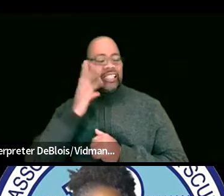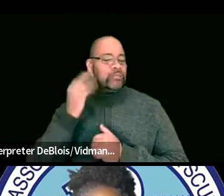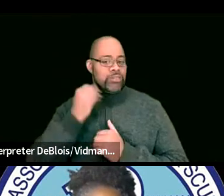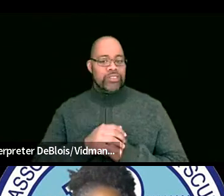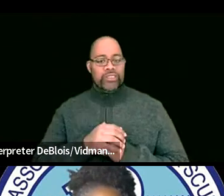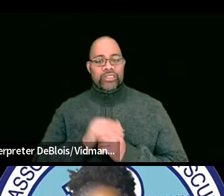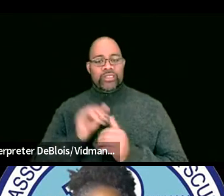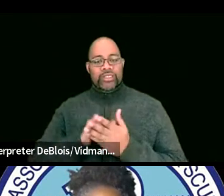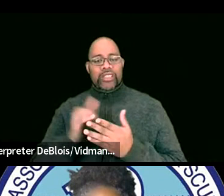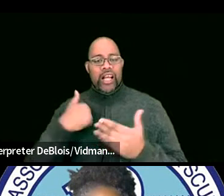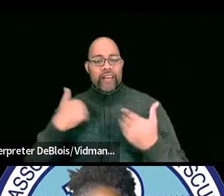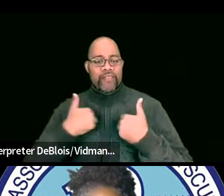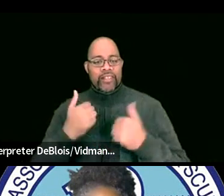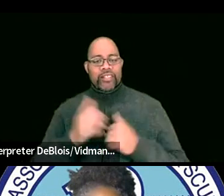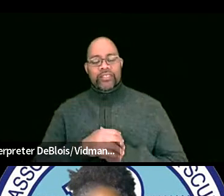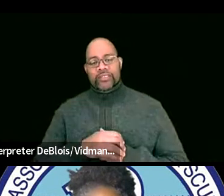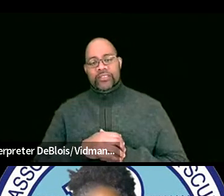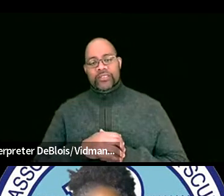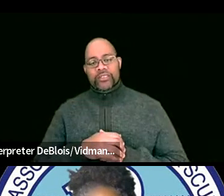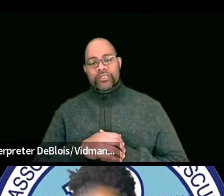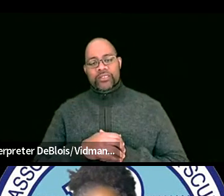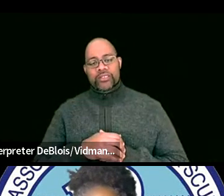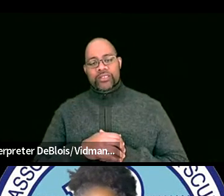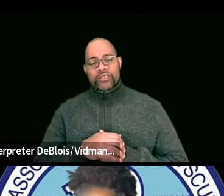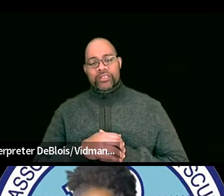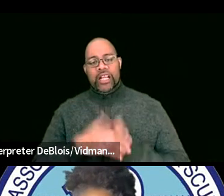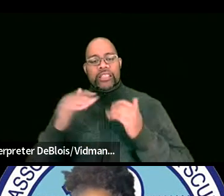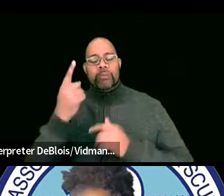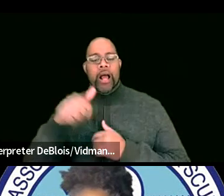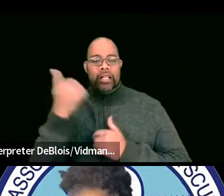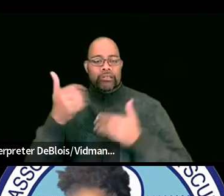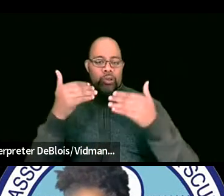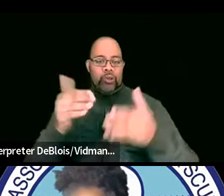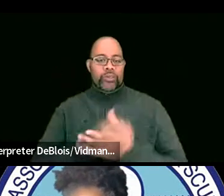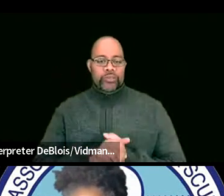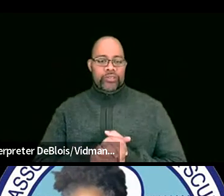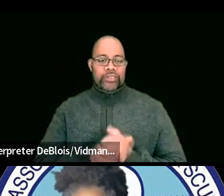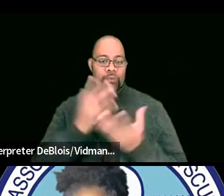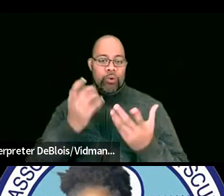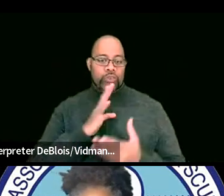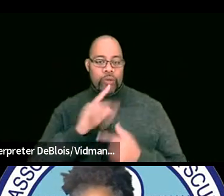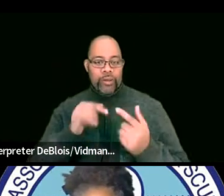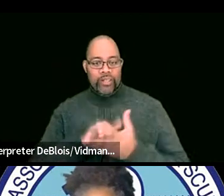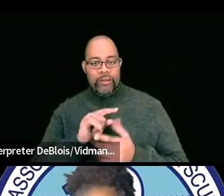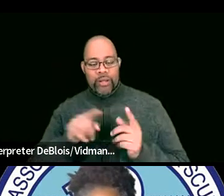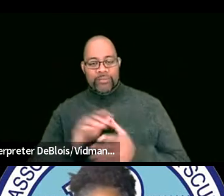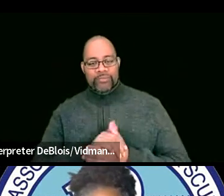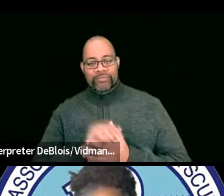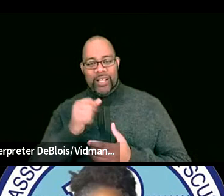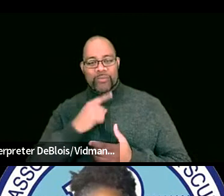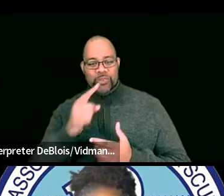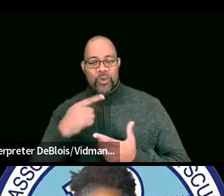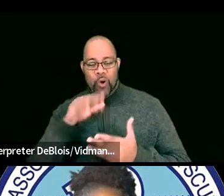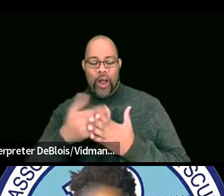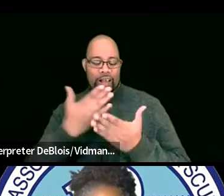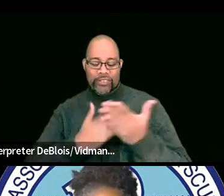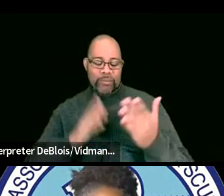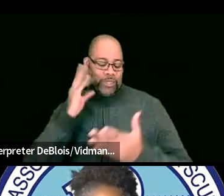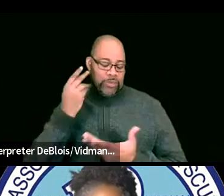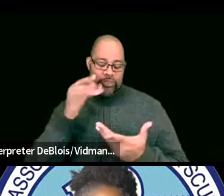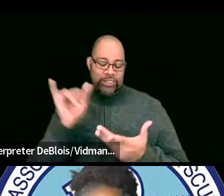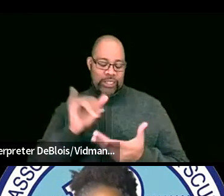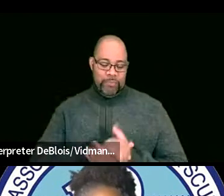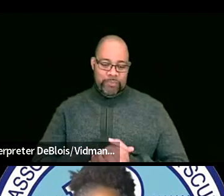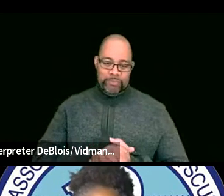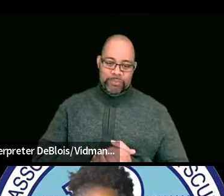experiences that I've had. So I'll let somebody else go if they want to talk, but yeah, I'm sure we've all experienced it a little bit.